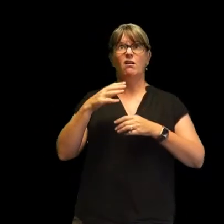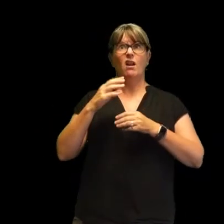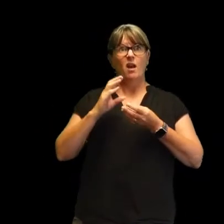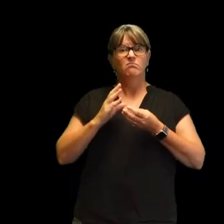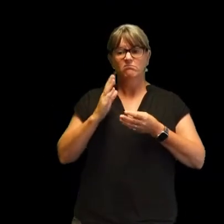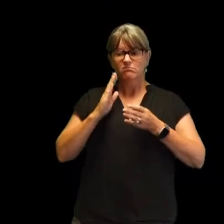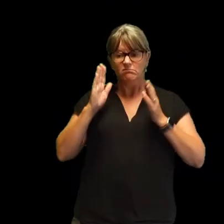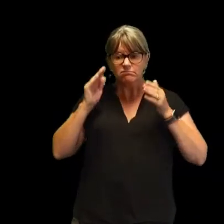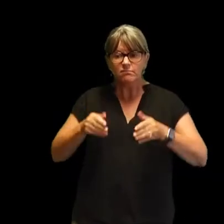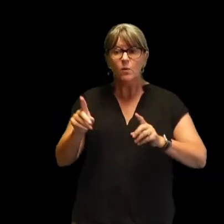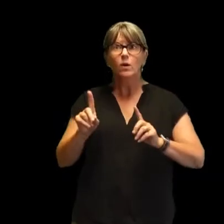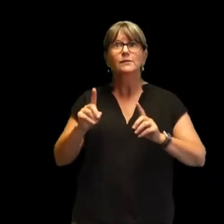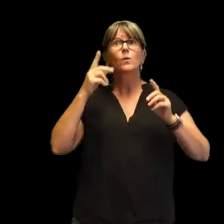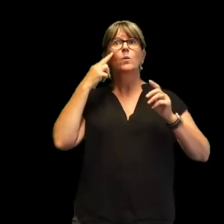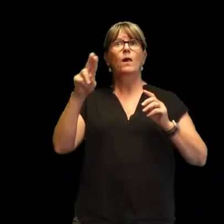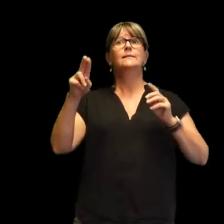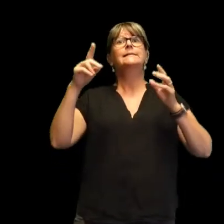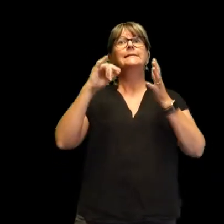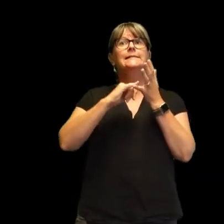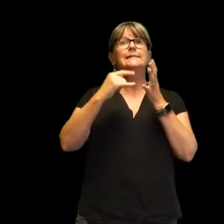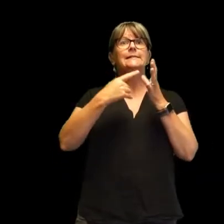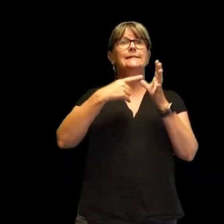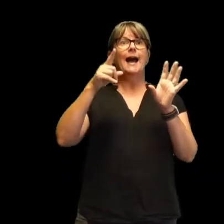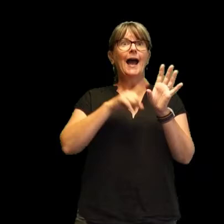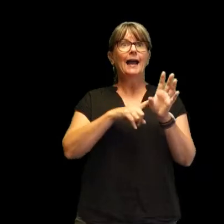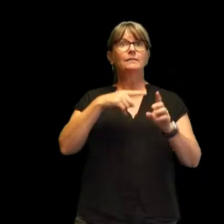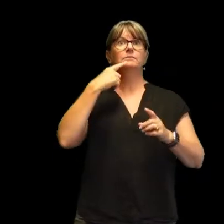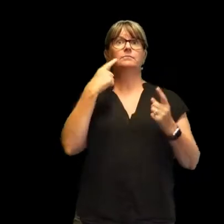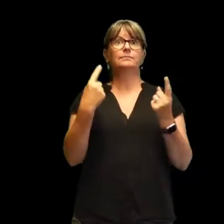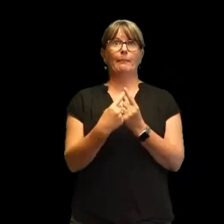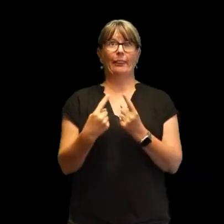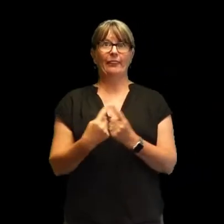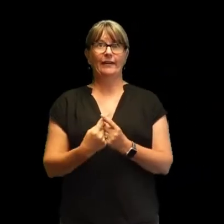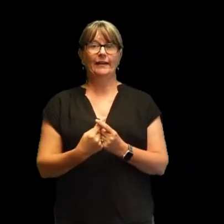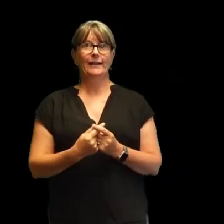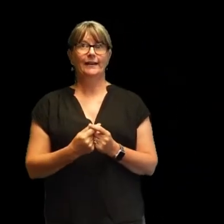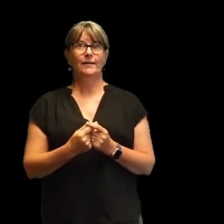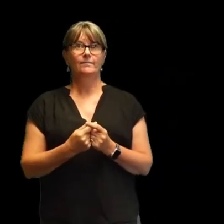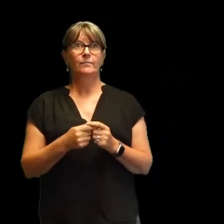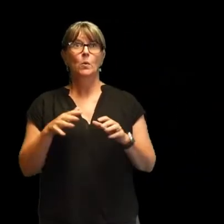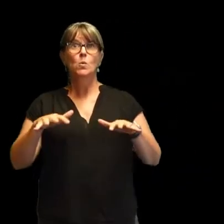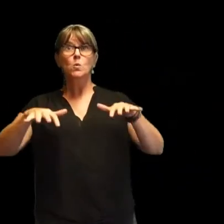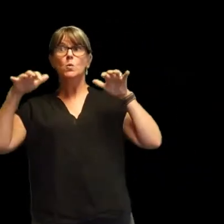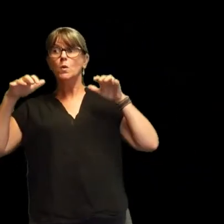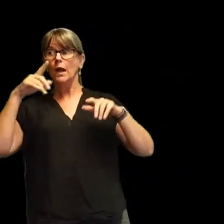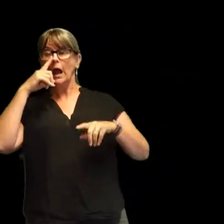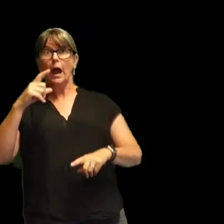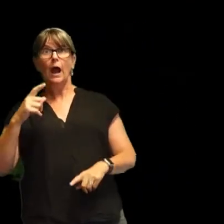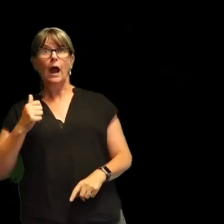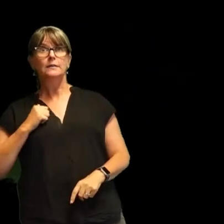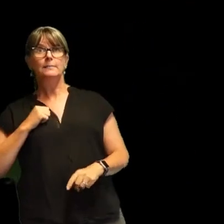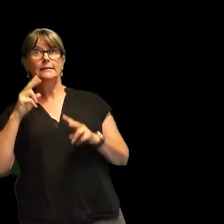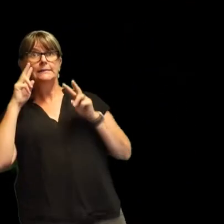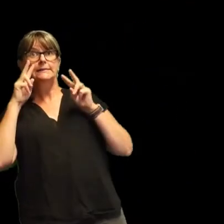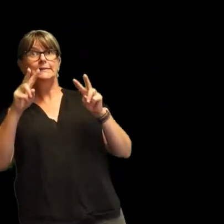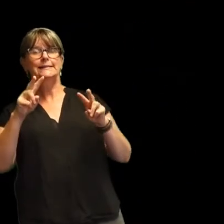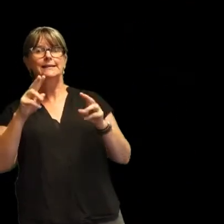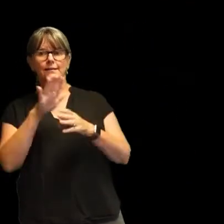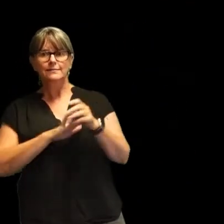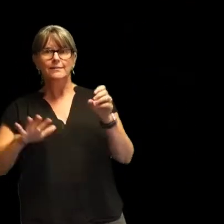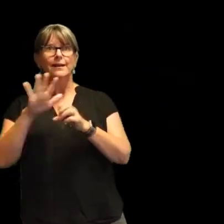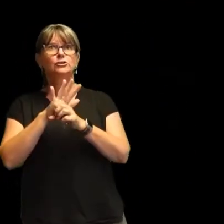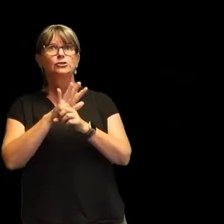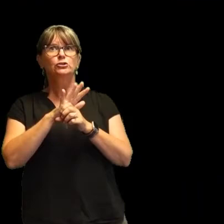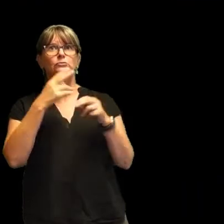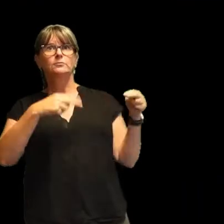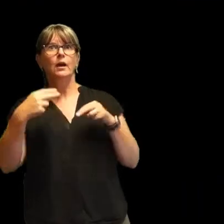The work is called Say Something, and audiences can expect to see the National Dance Company Wales dancers flying across the stage in